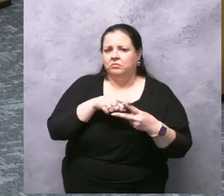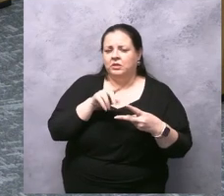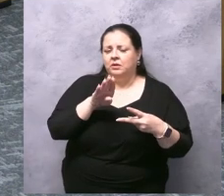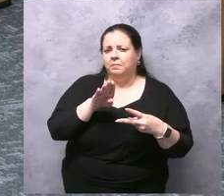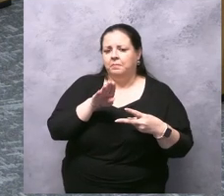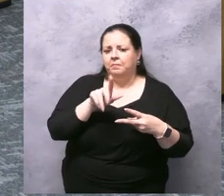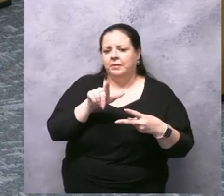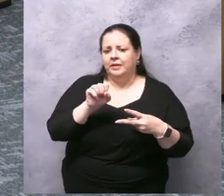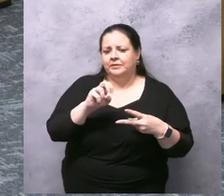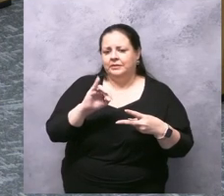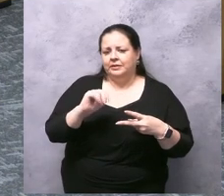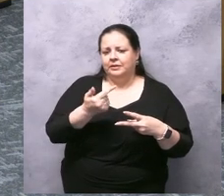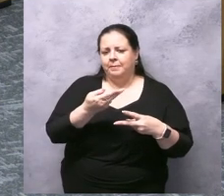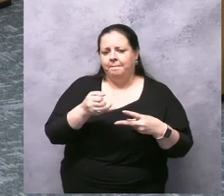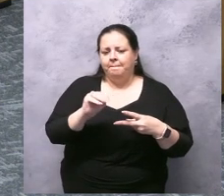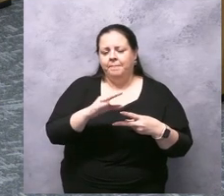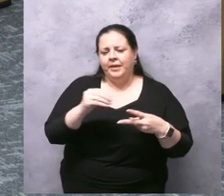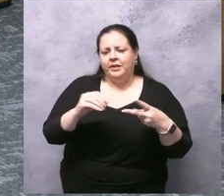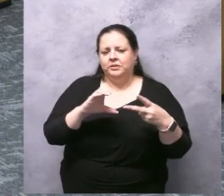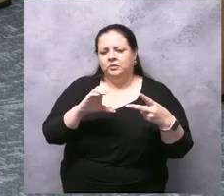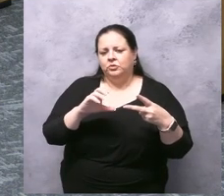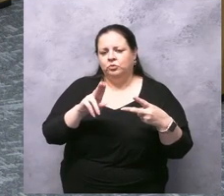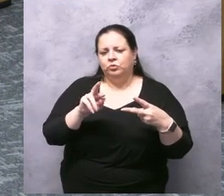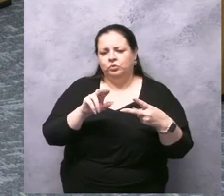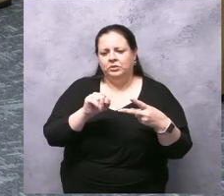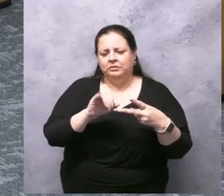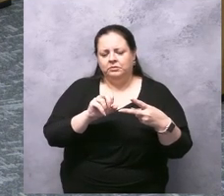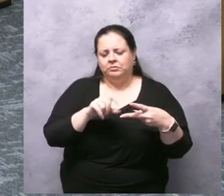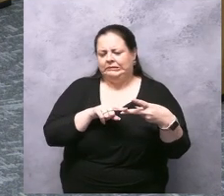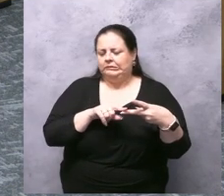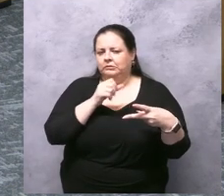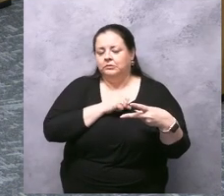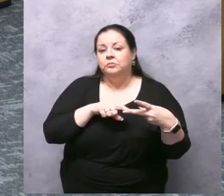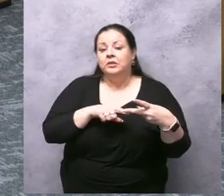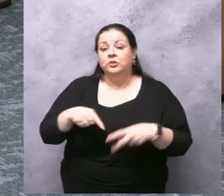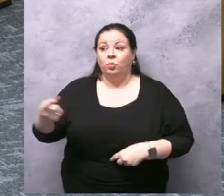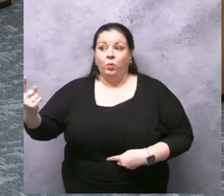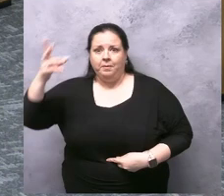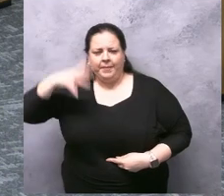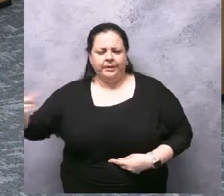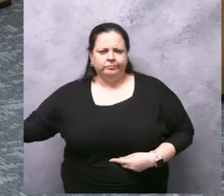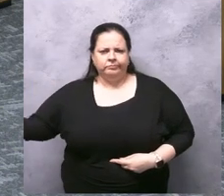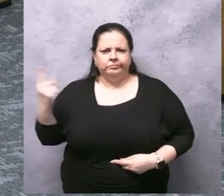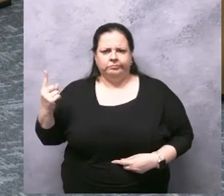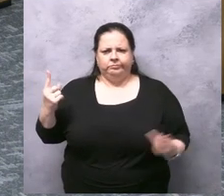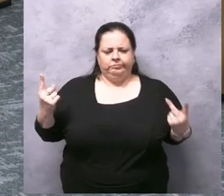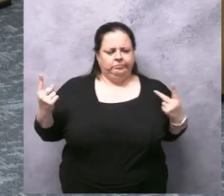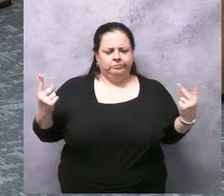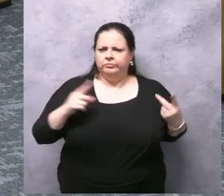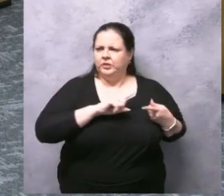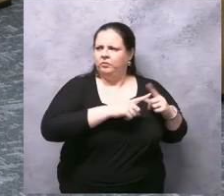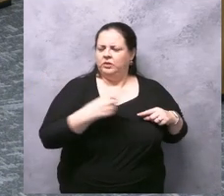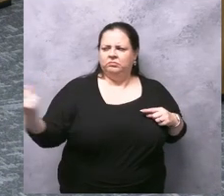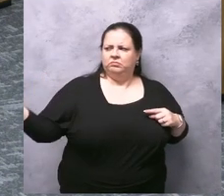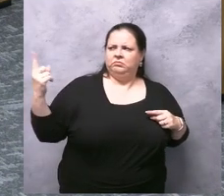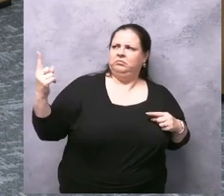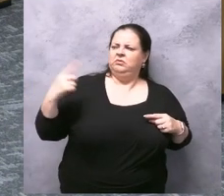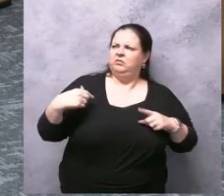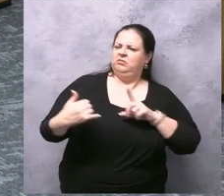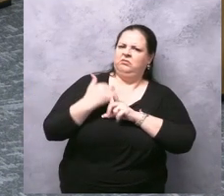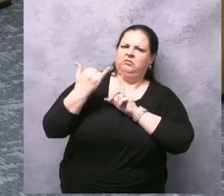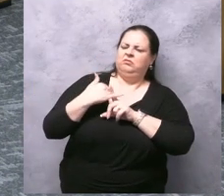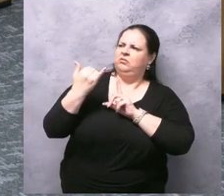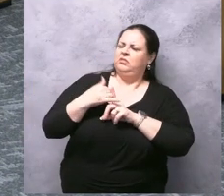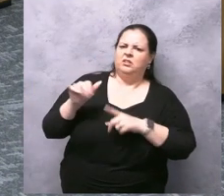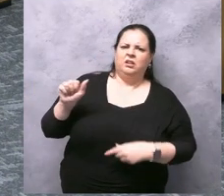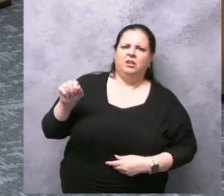man came from the back of the room to sit next to my friends and me. This man began speaking to a friend seated next to me. He used abusive language and told